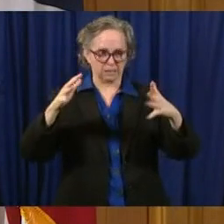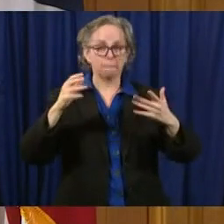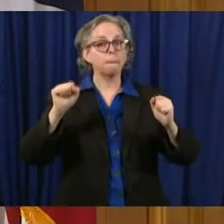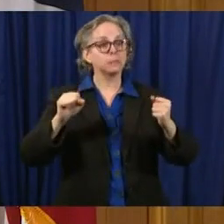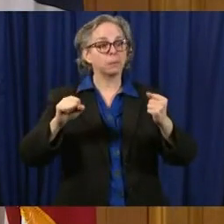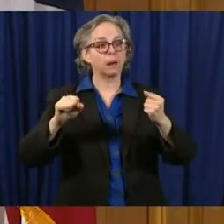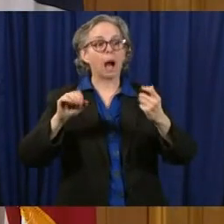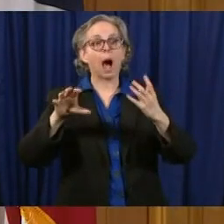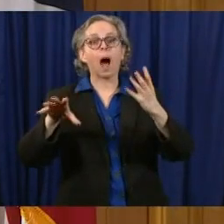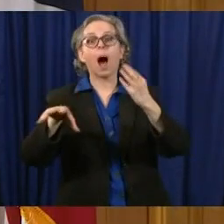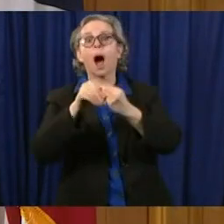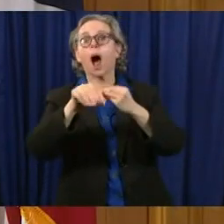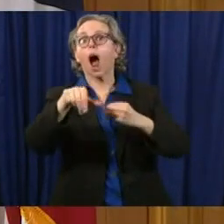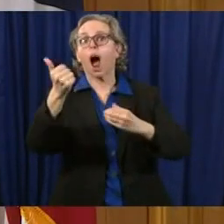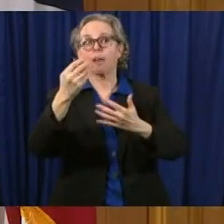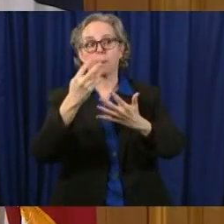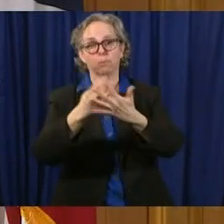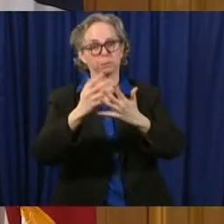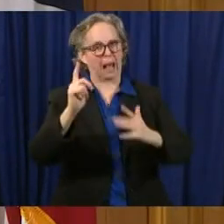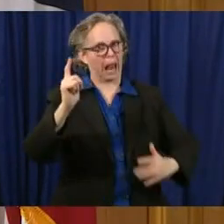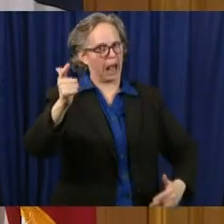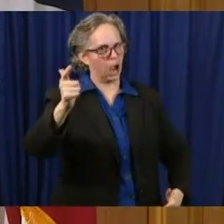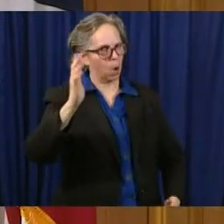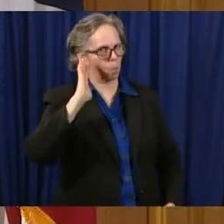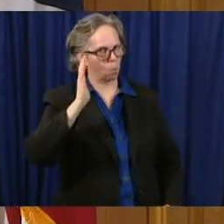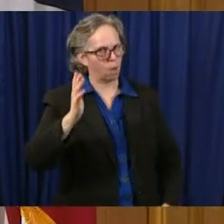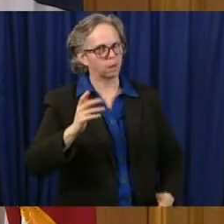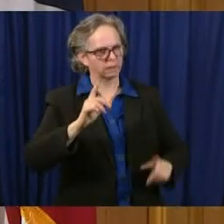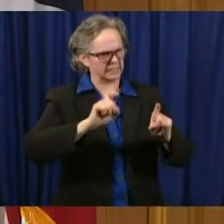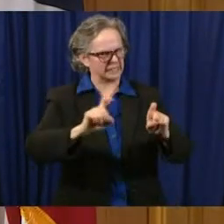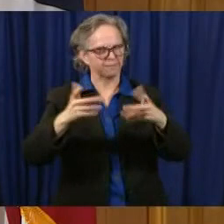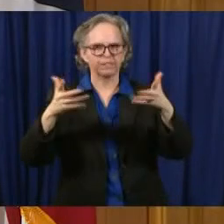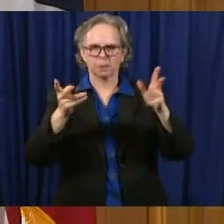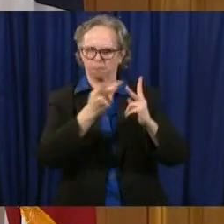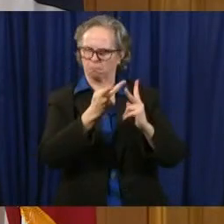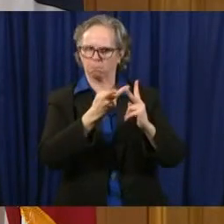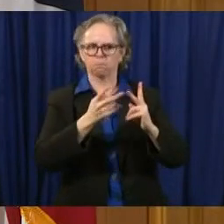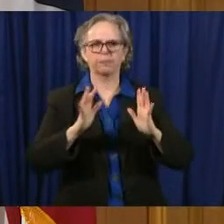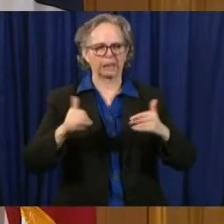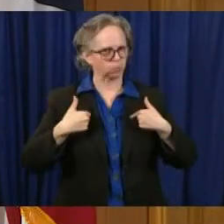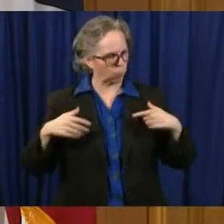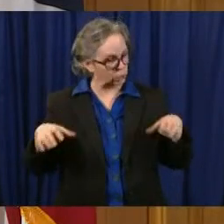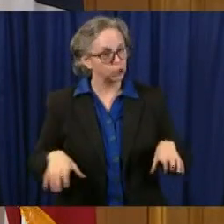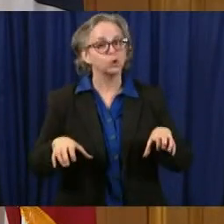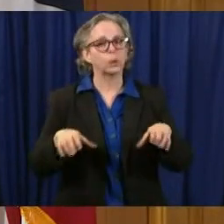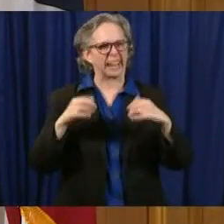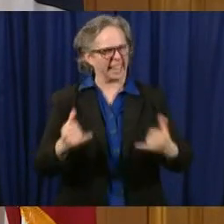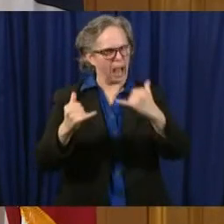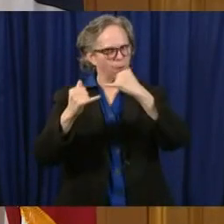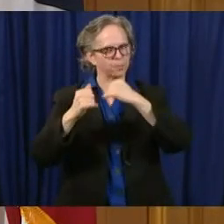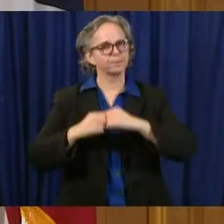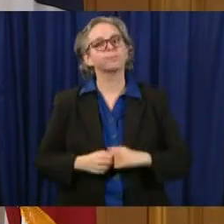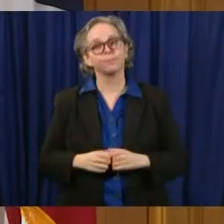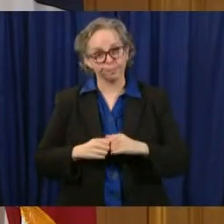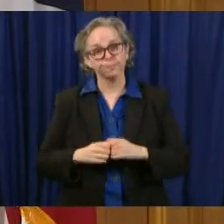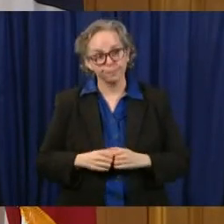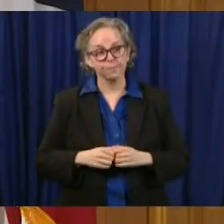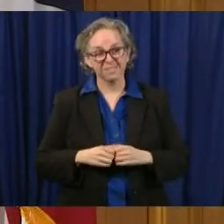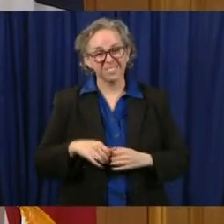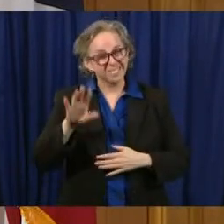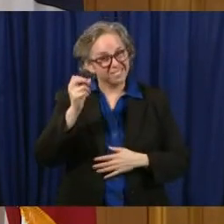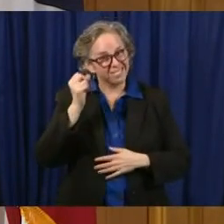prisons, excuse me. So those are the things that we are doing. But our greatest risk now